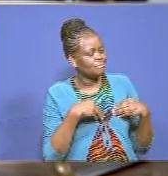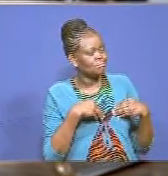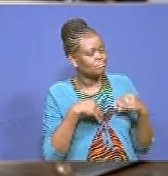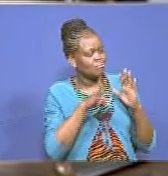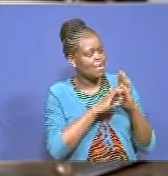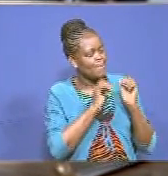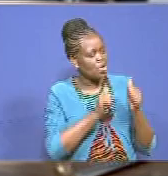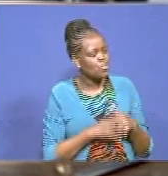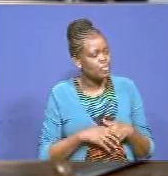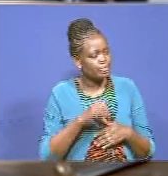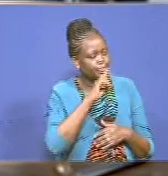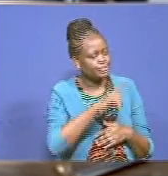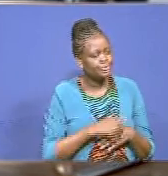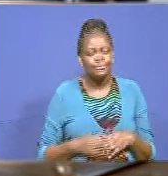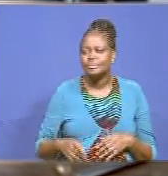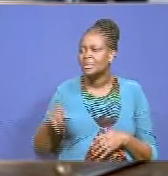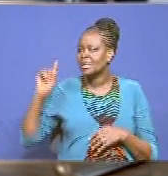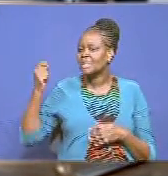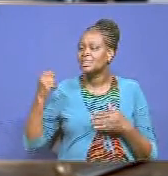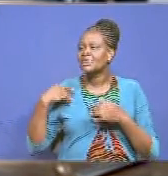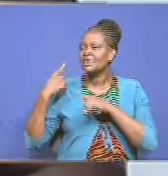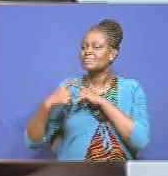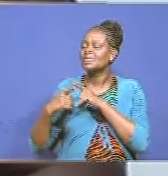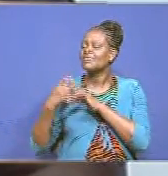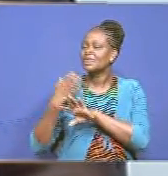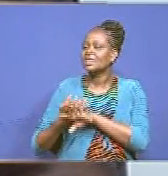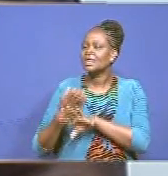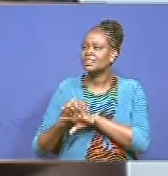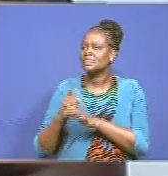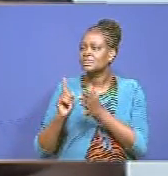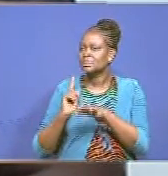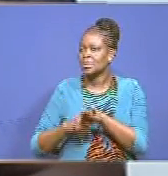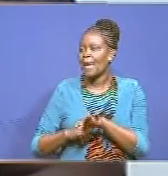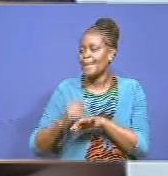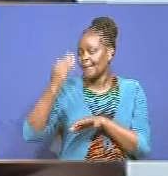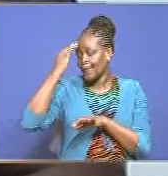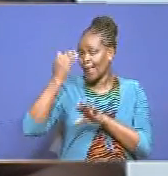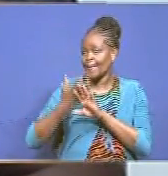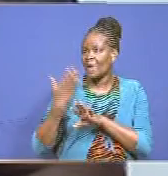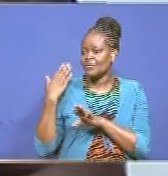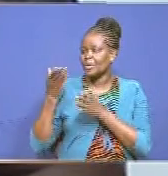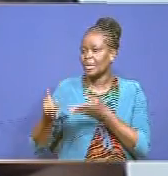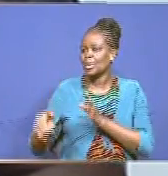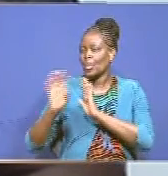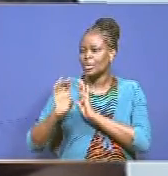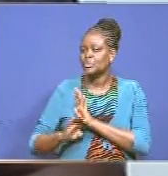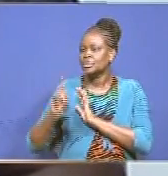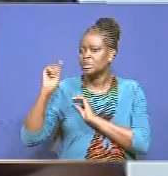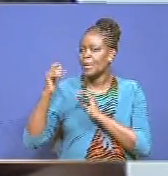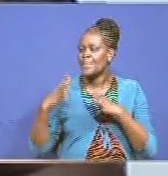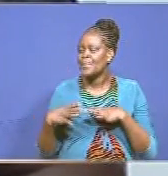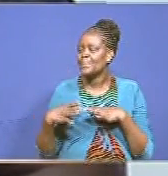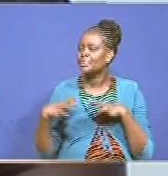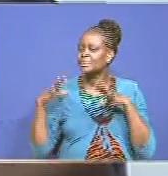know, Kenyans have gone through a hard time, yeah? You remember before the current constitution, Kenyans went through a